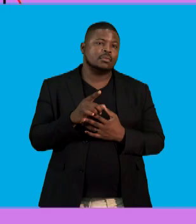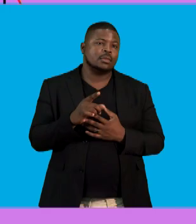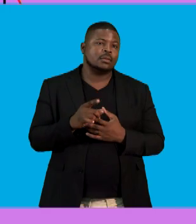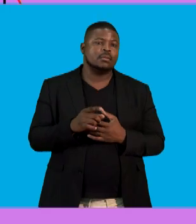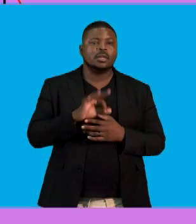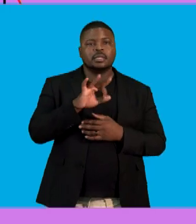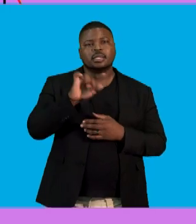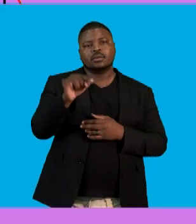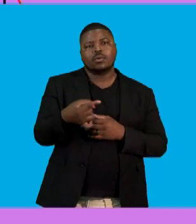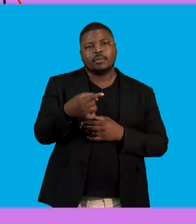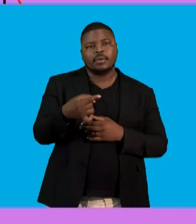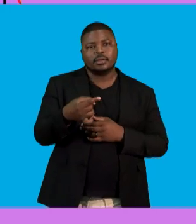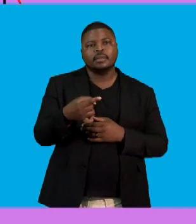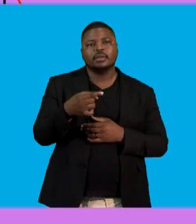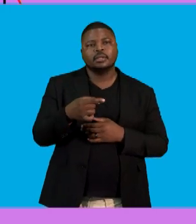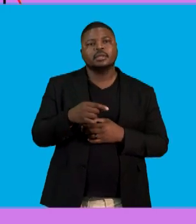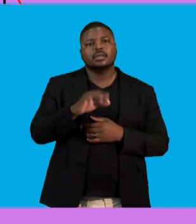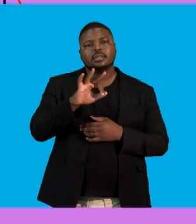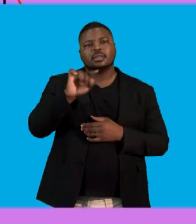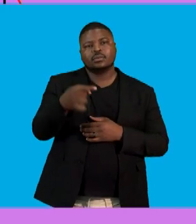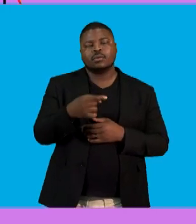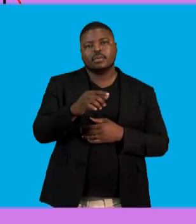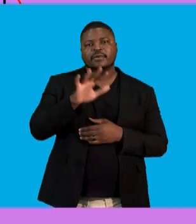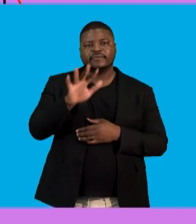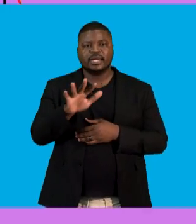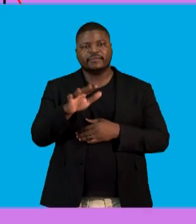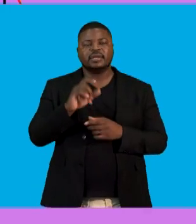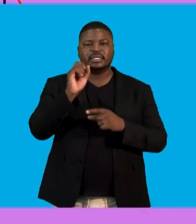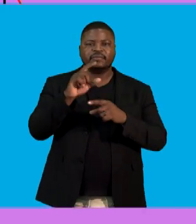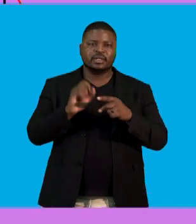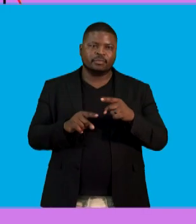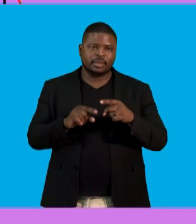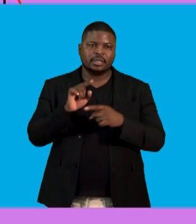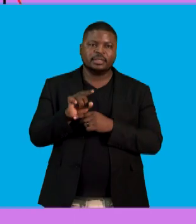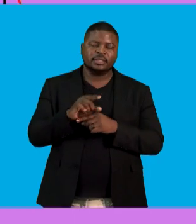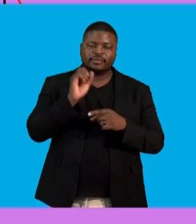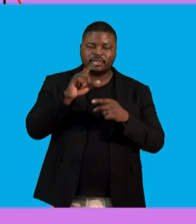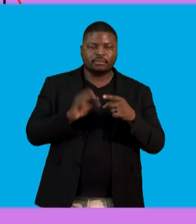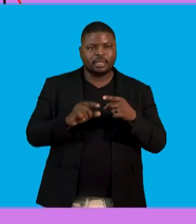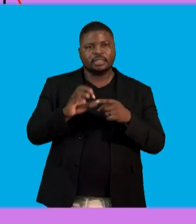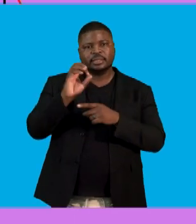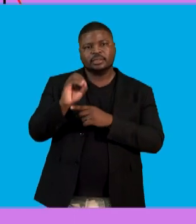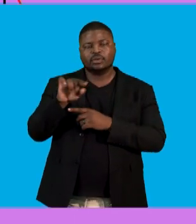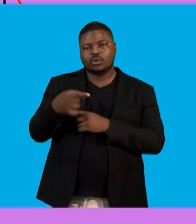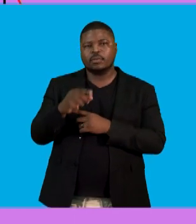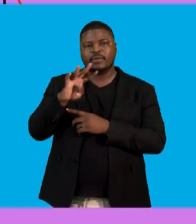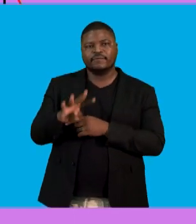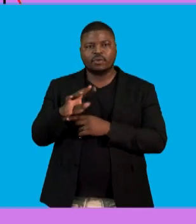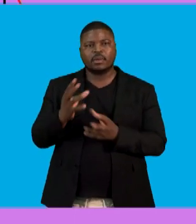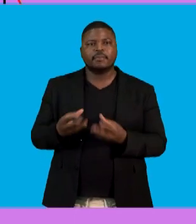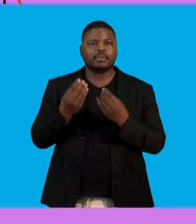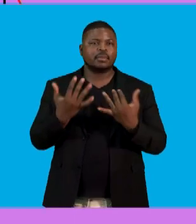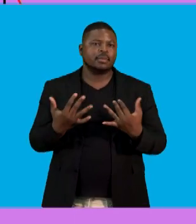what is 3.5 divided by 4? 3.5 divided by 0.4, it gives us